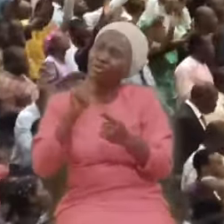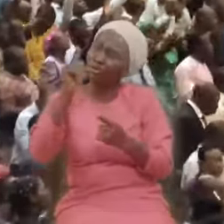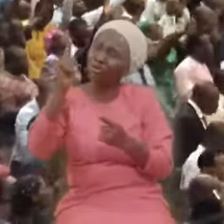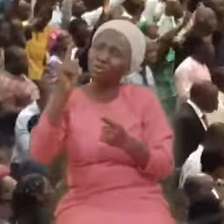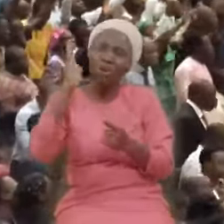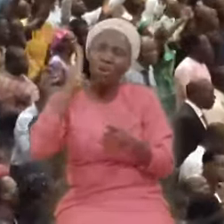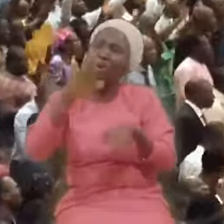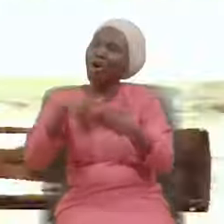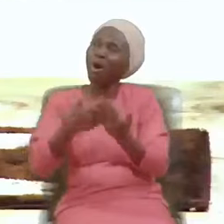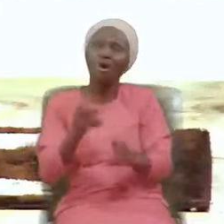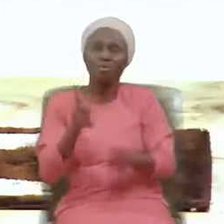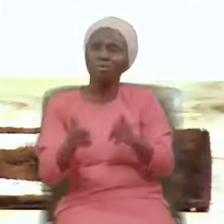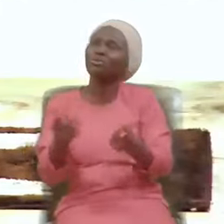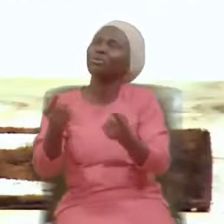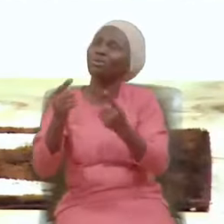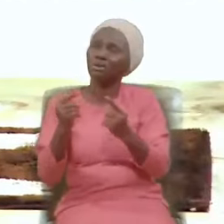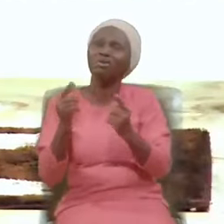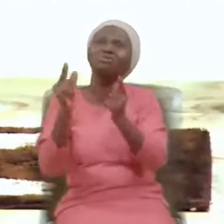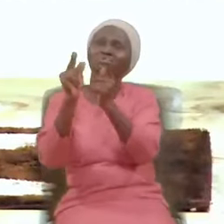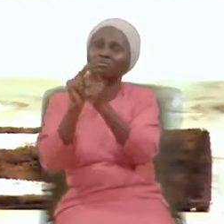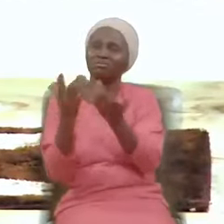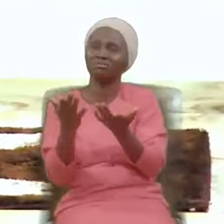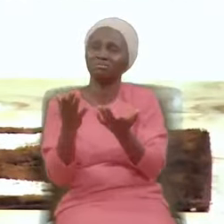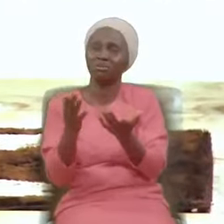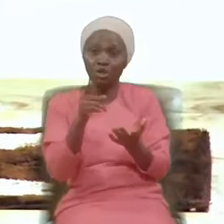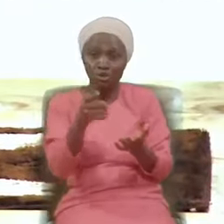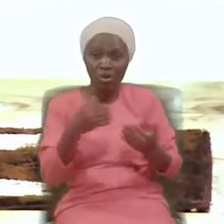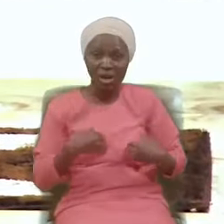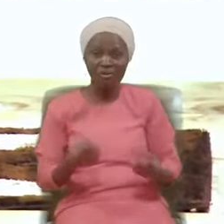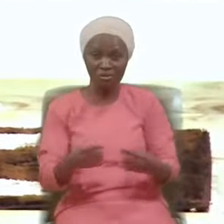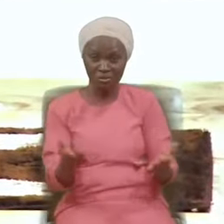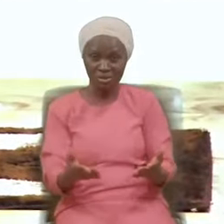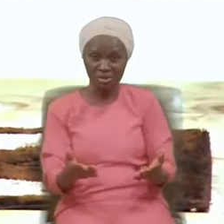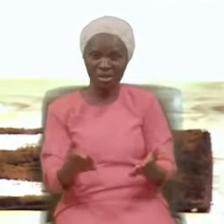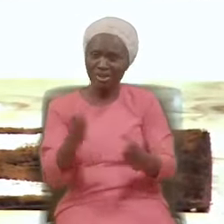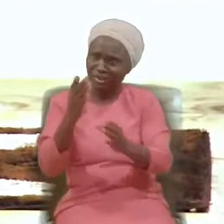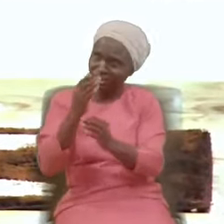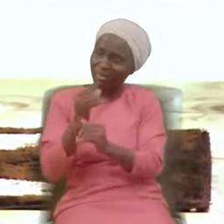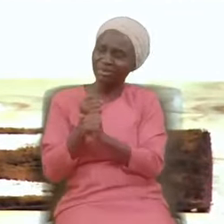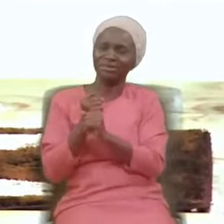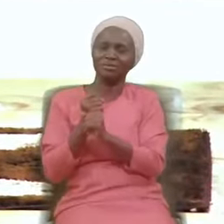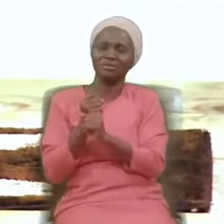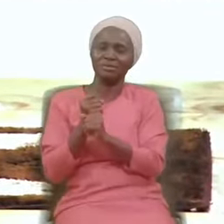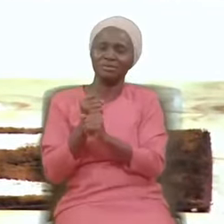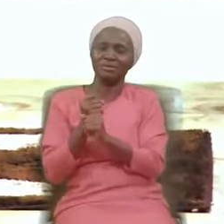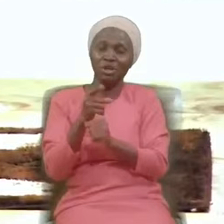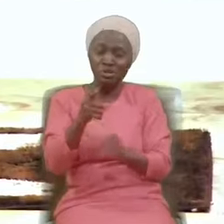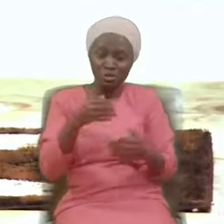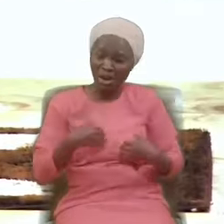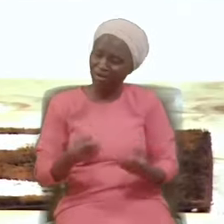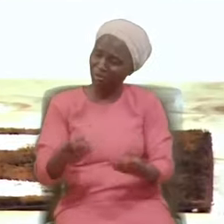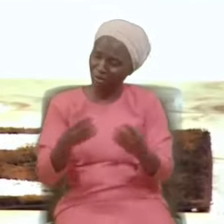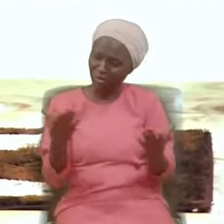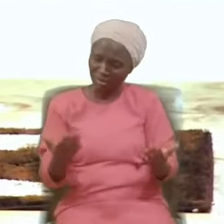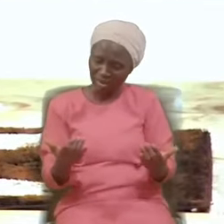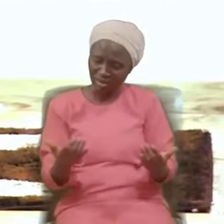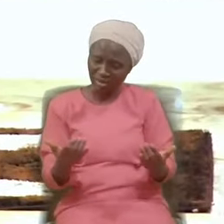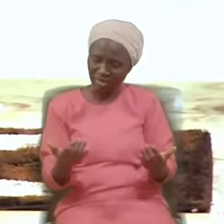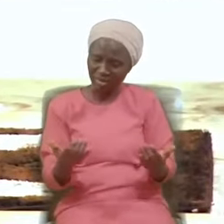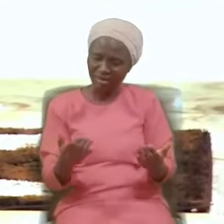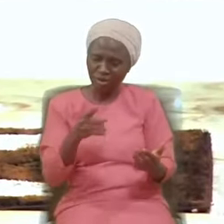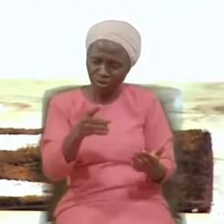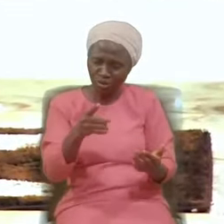come. You have come. Receive. You have come.